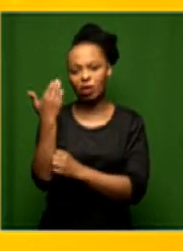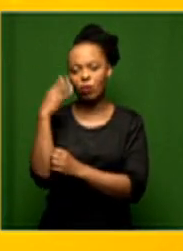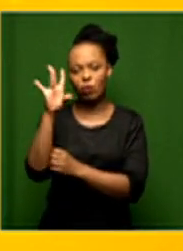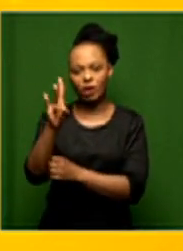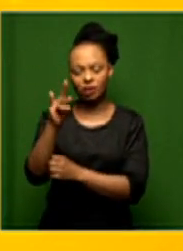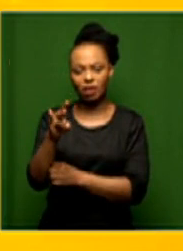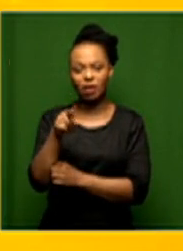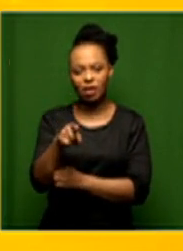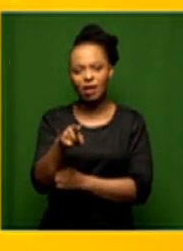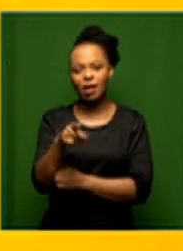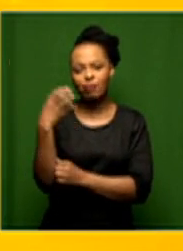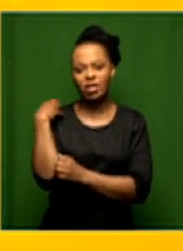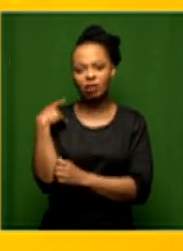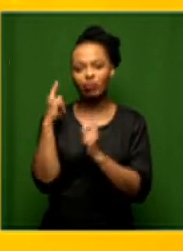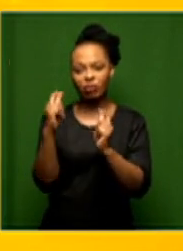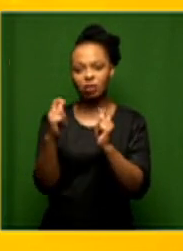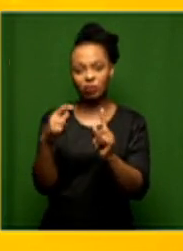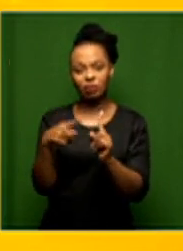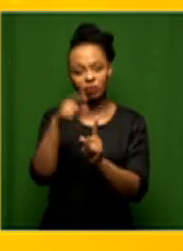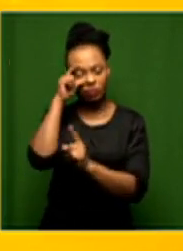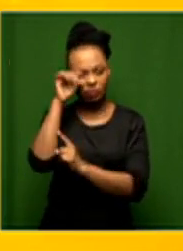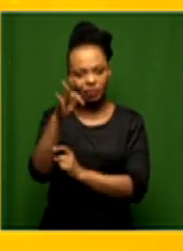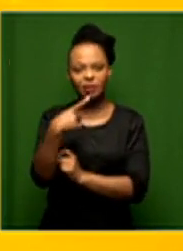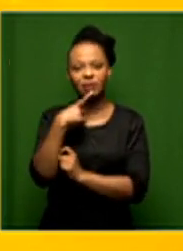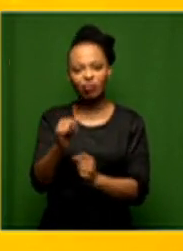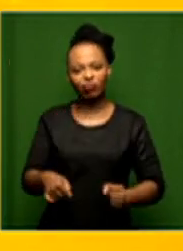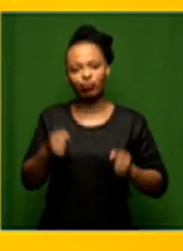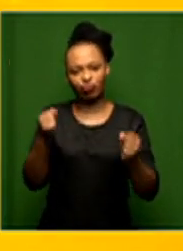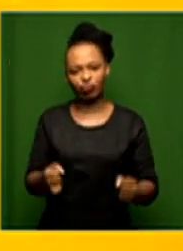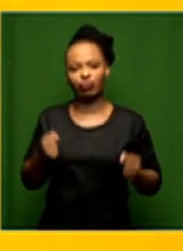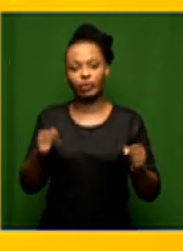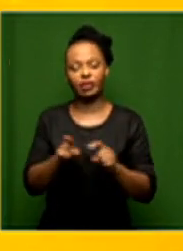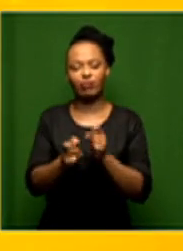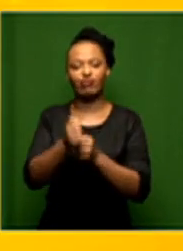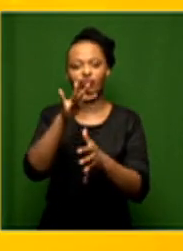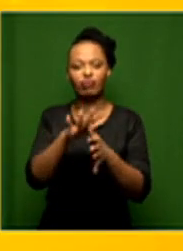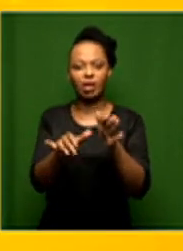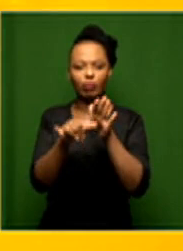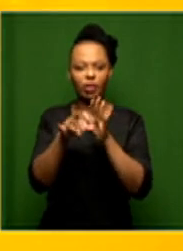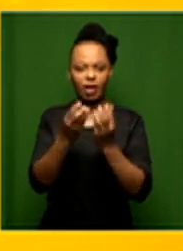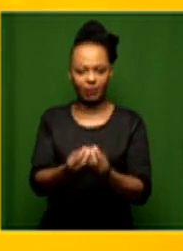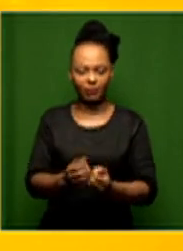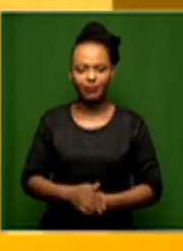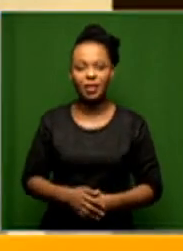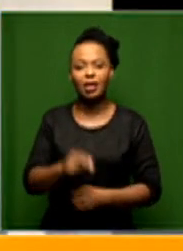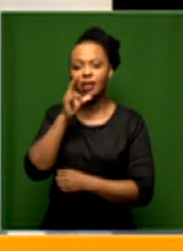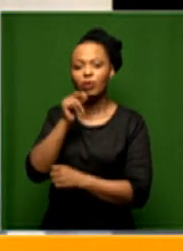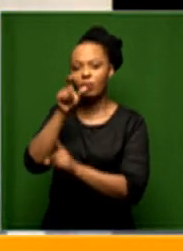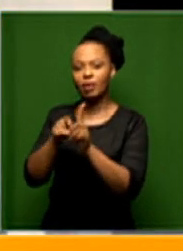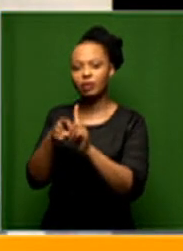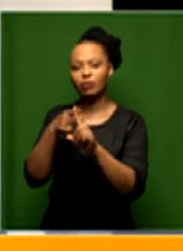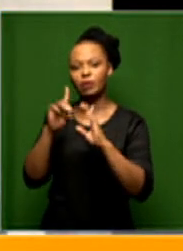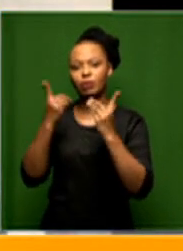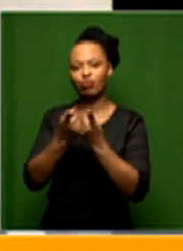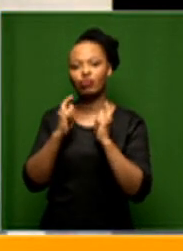Wednesday, the Transport Minister added that rail reform is also a priority. Ayanda-Allie Paine, spokesperson for the Department of